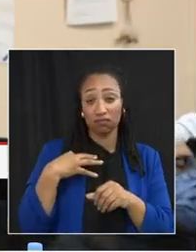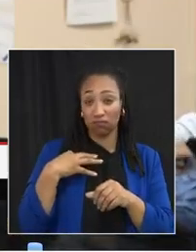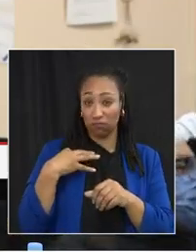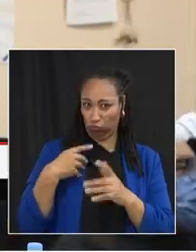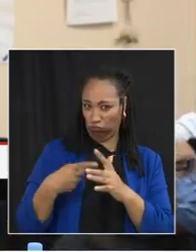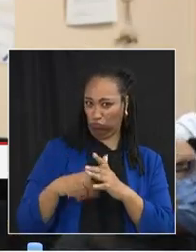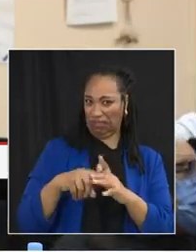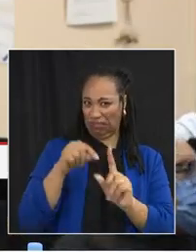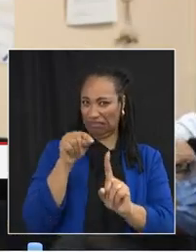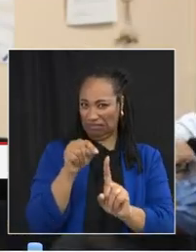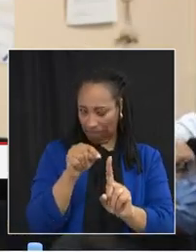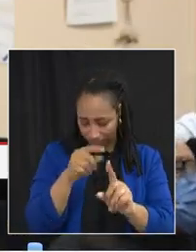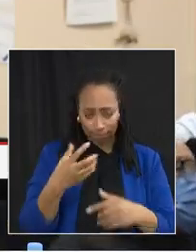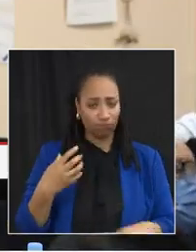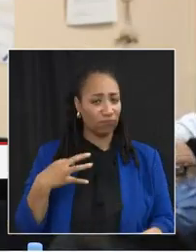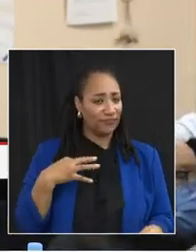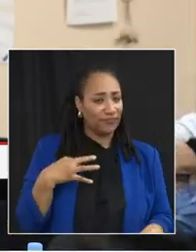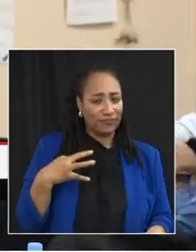senior